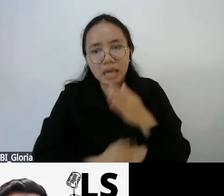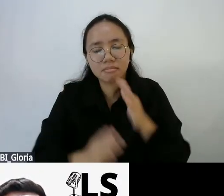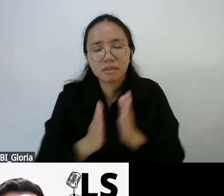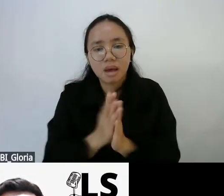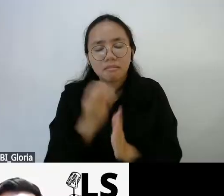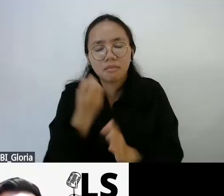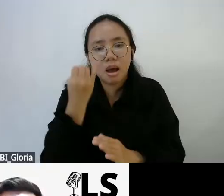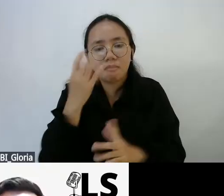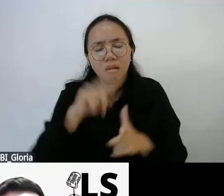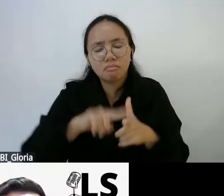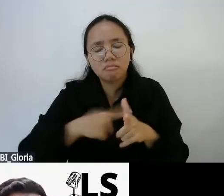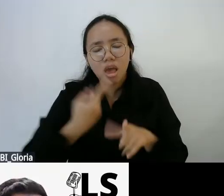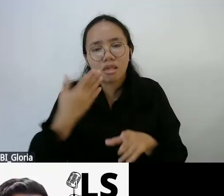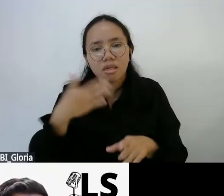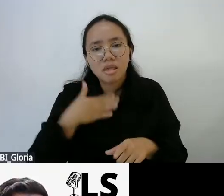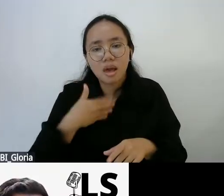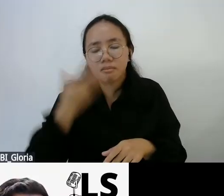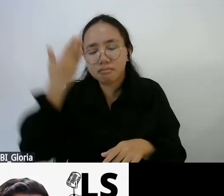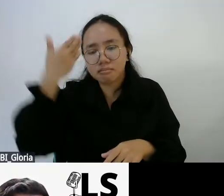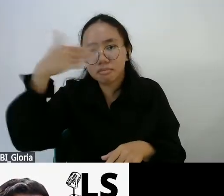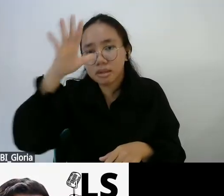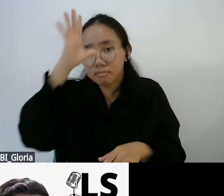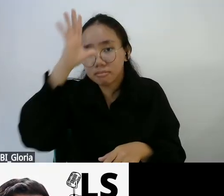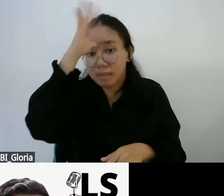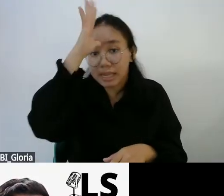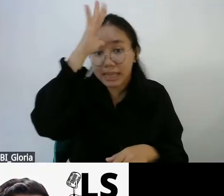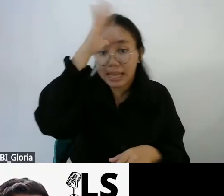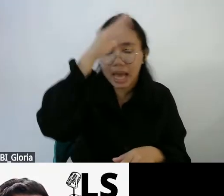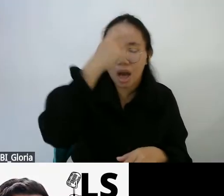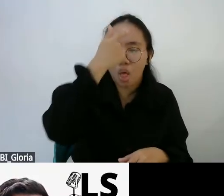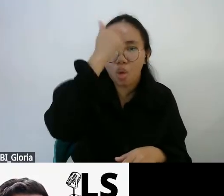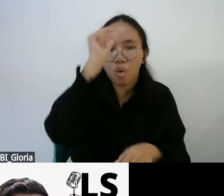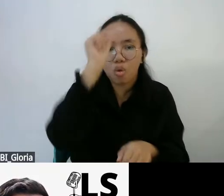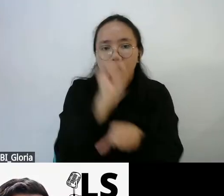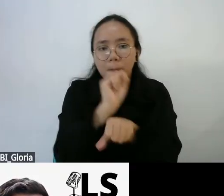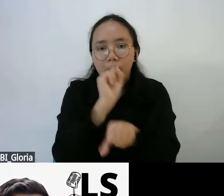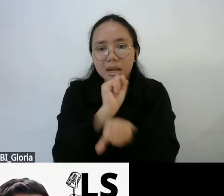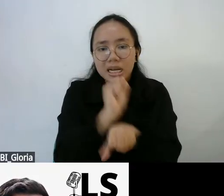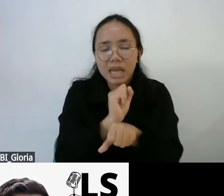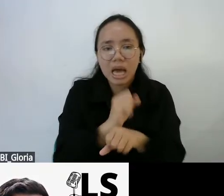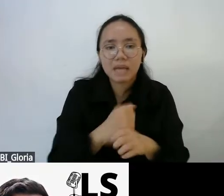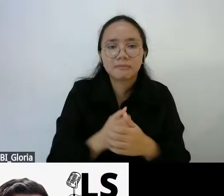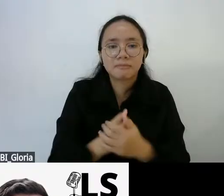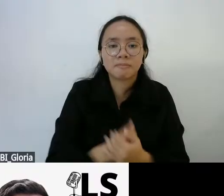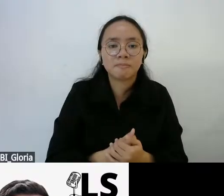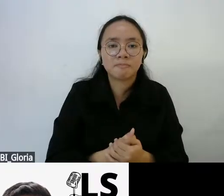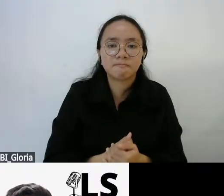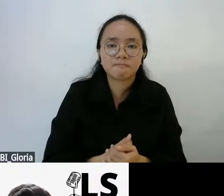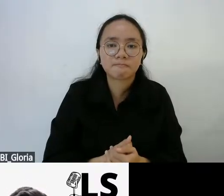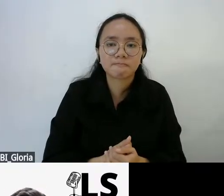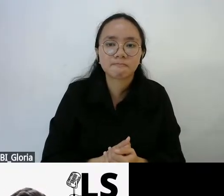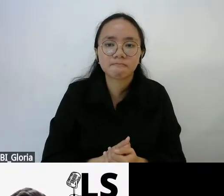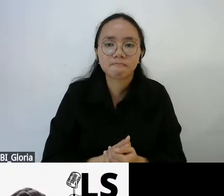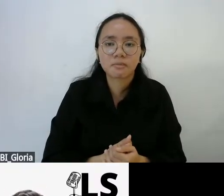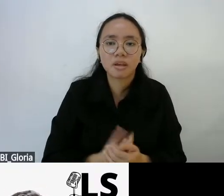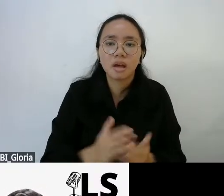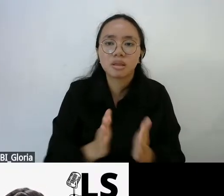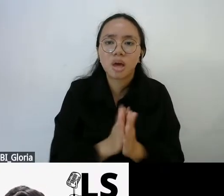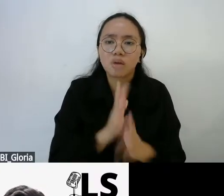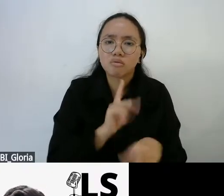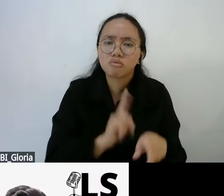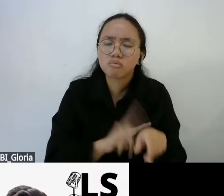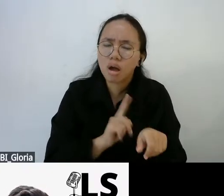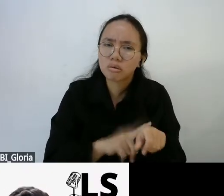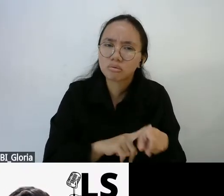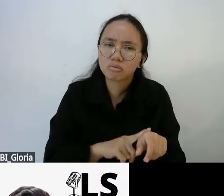social work conference, I was a plenary speaker and we had to get on stage. Both sides of the stage